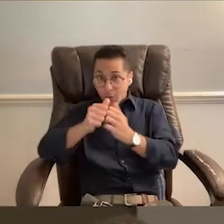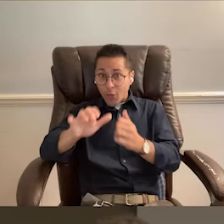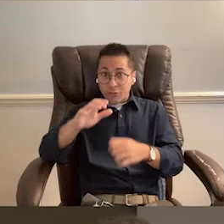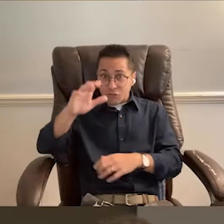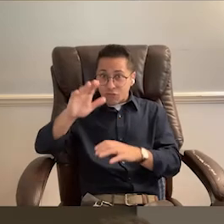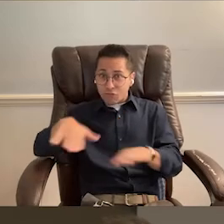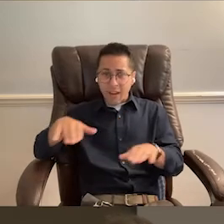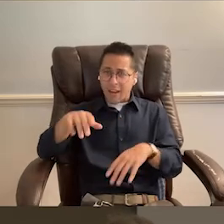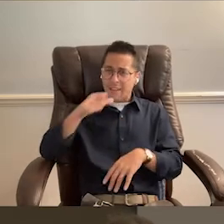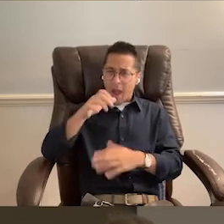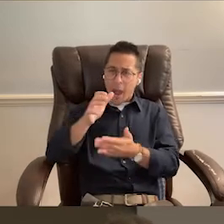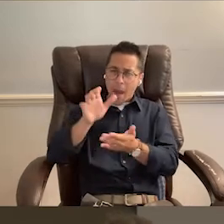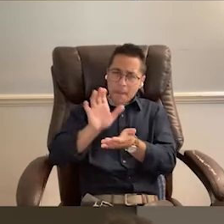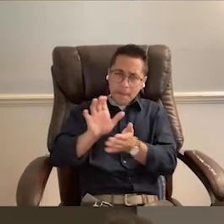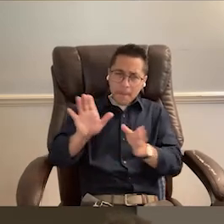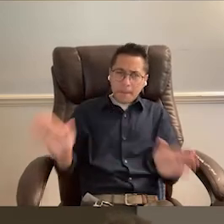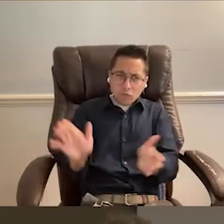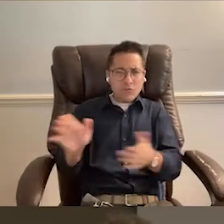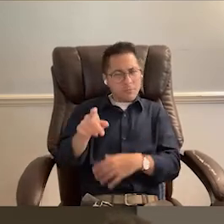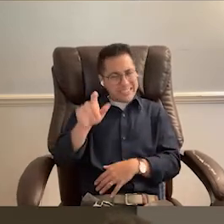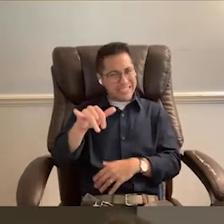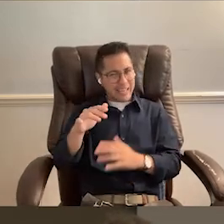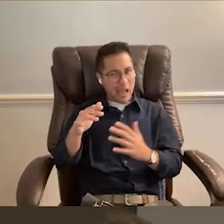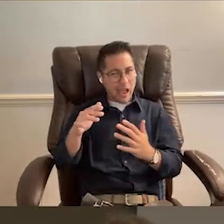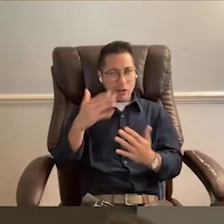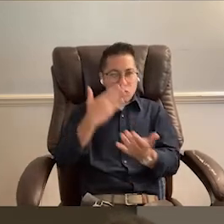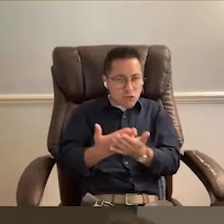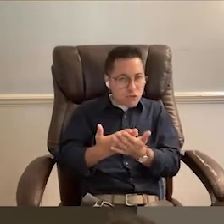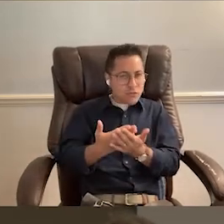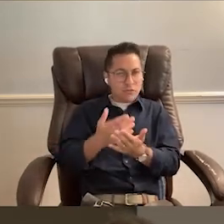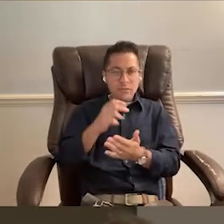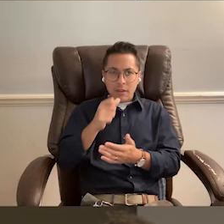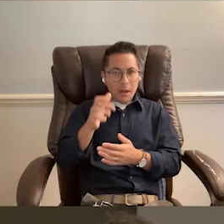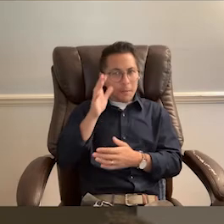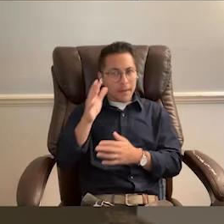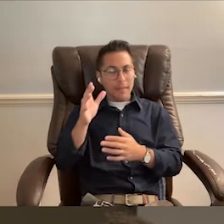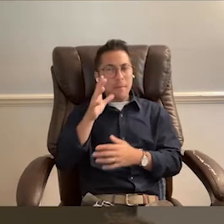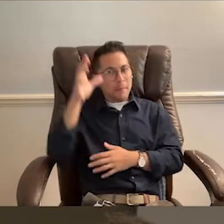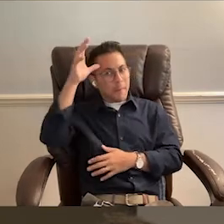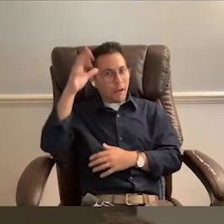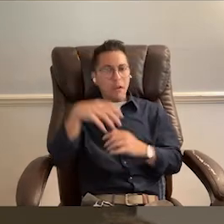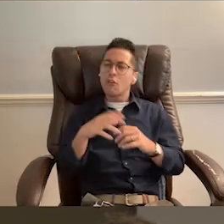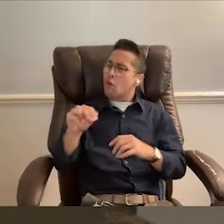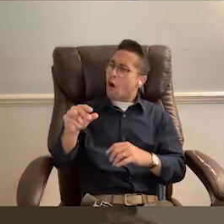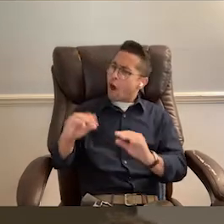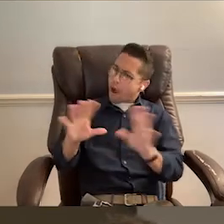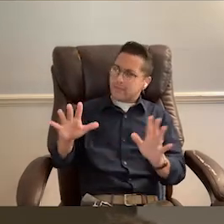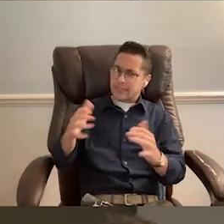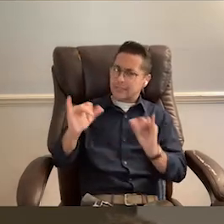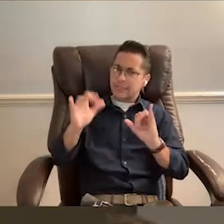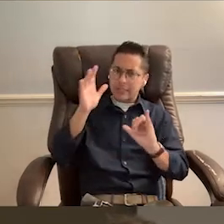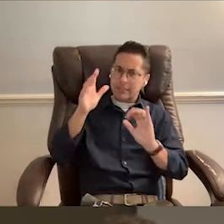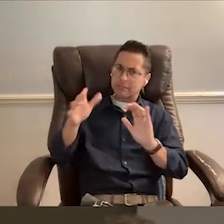your kid, but to agree with your child and not push them? Are you doing them justice by not